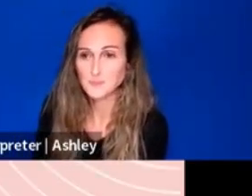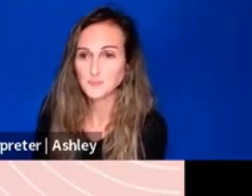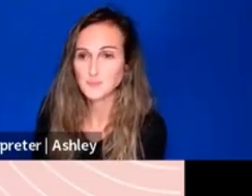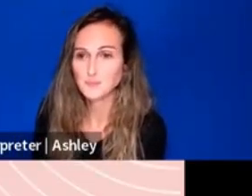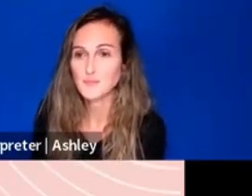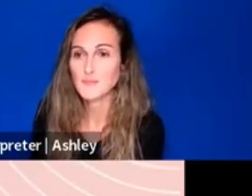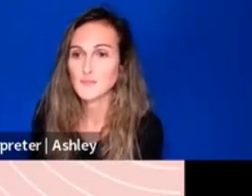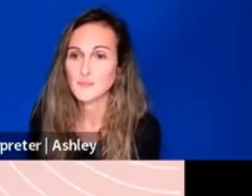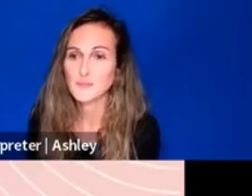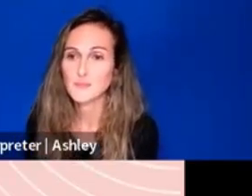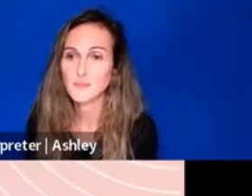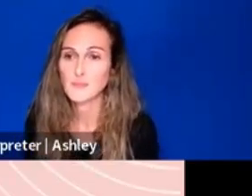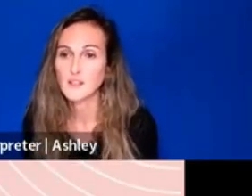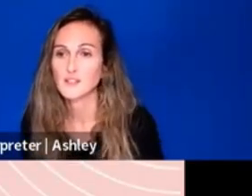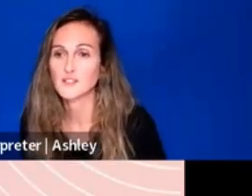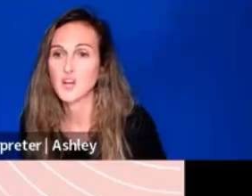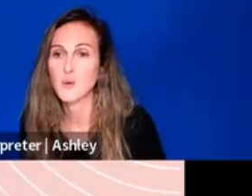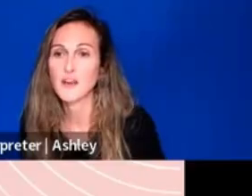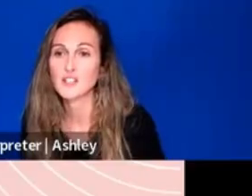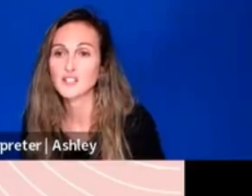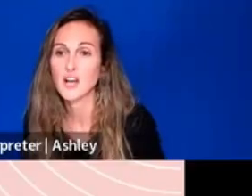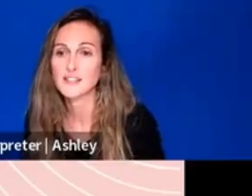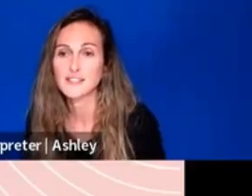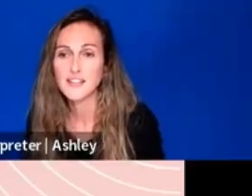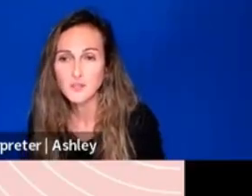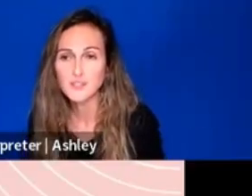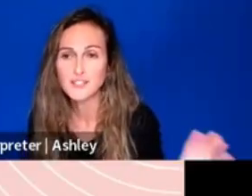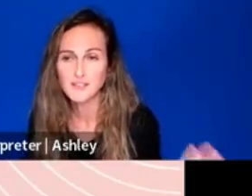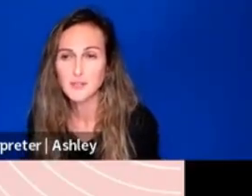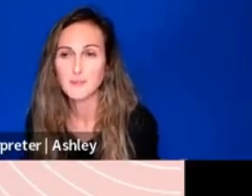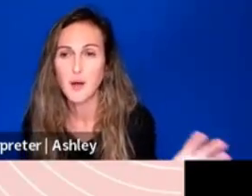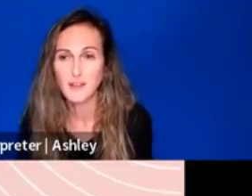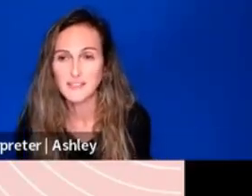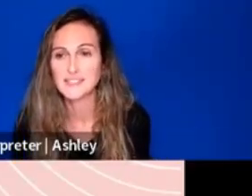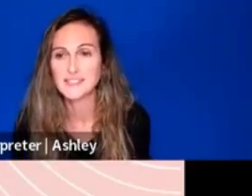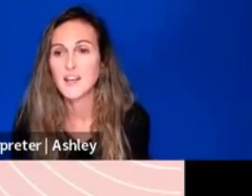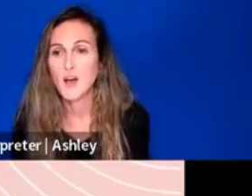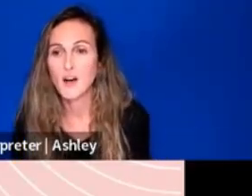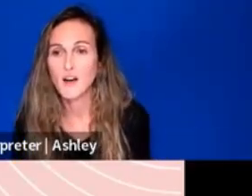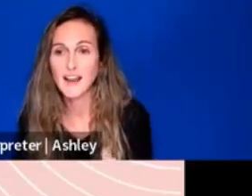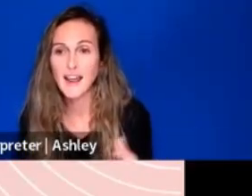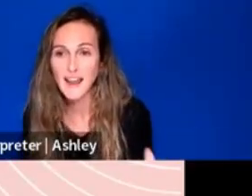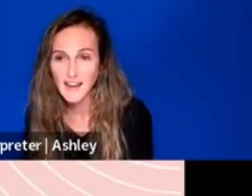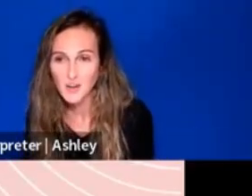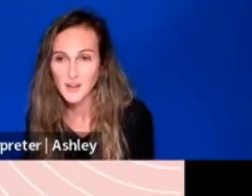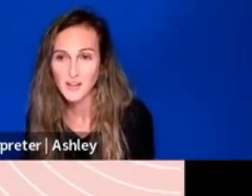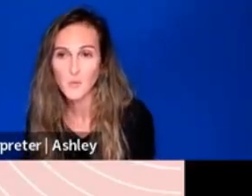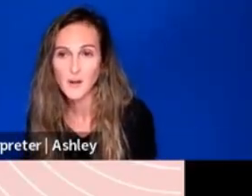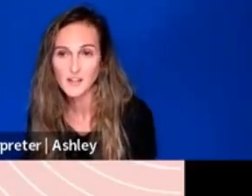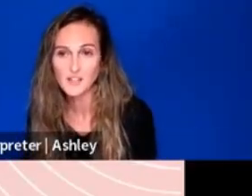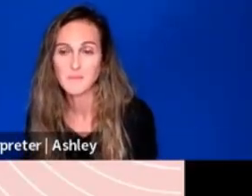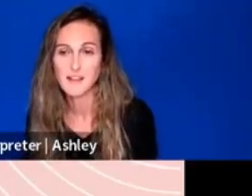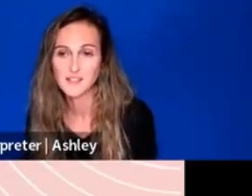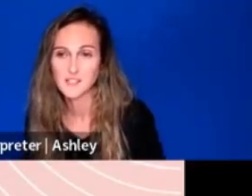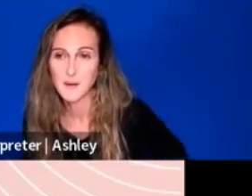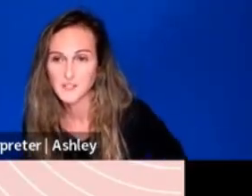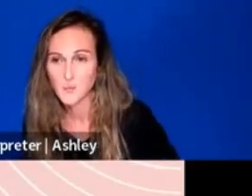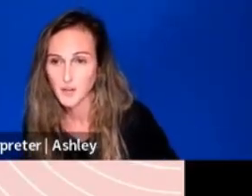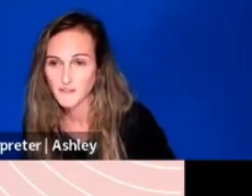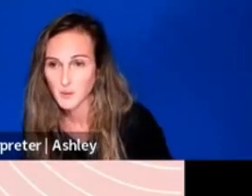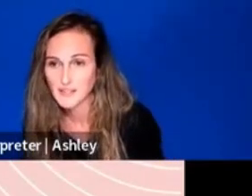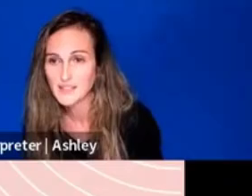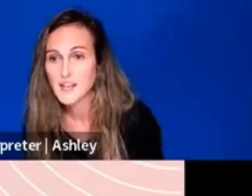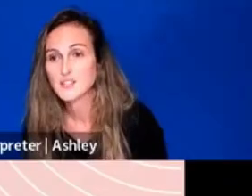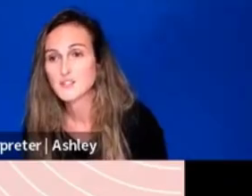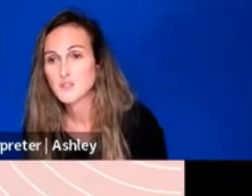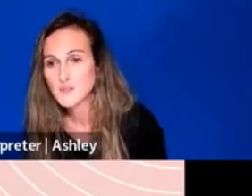So there's got several different policies on how and where to make this space work